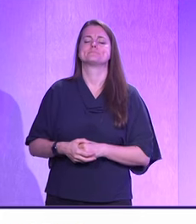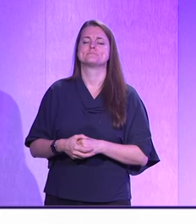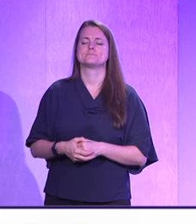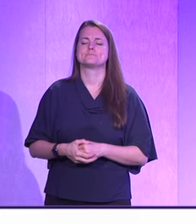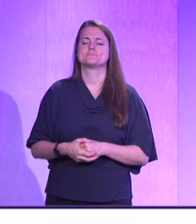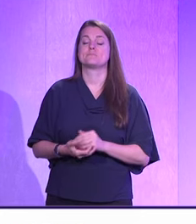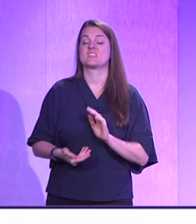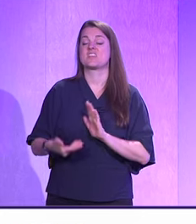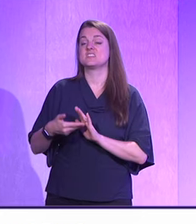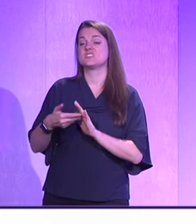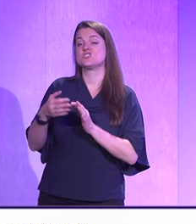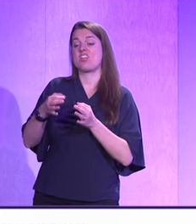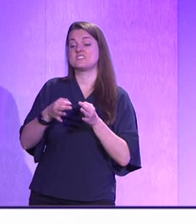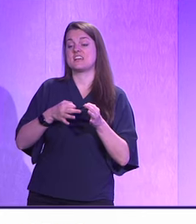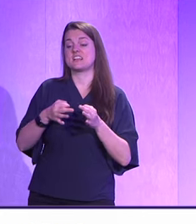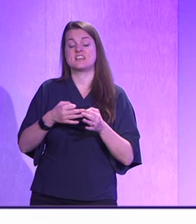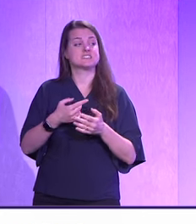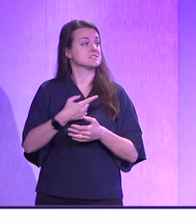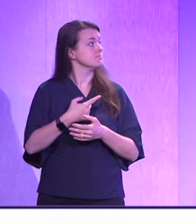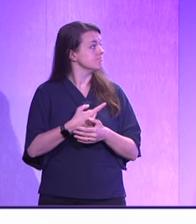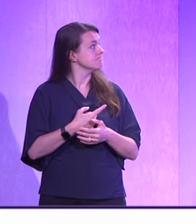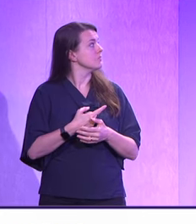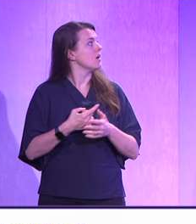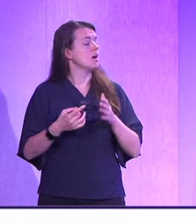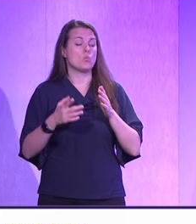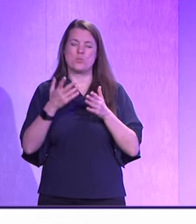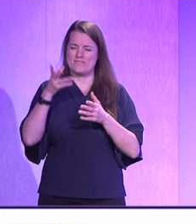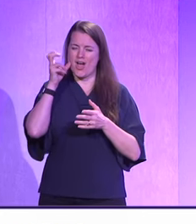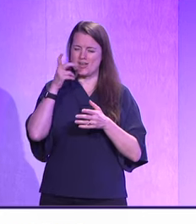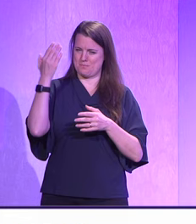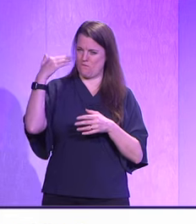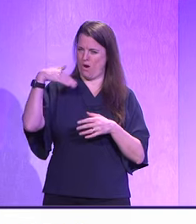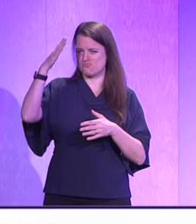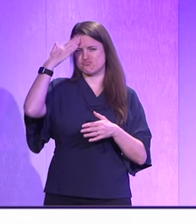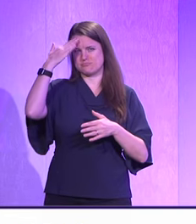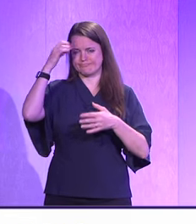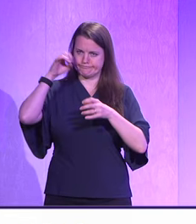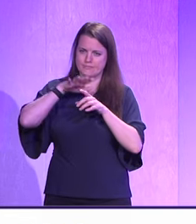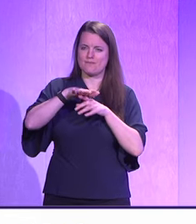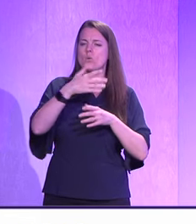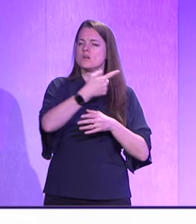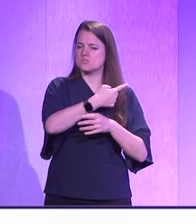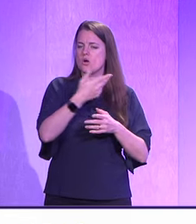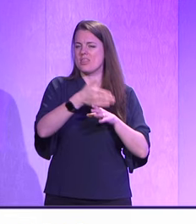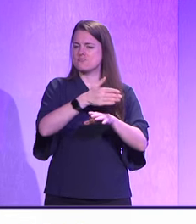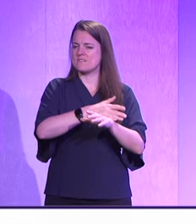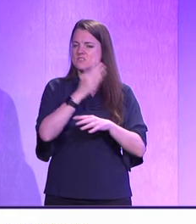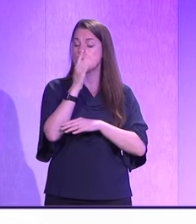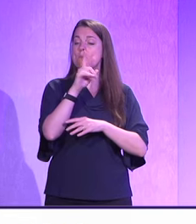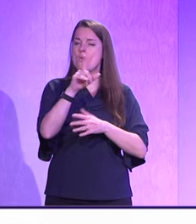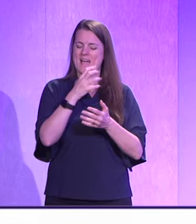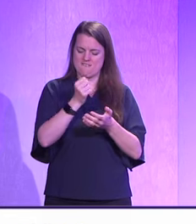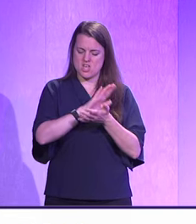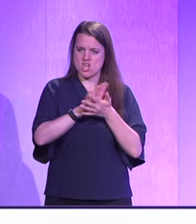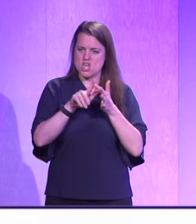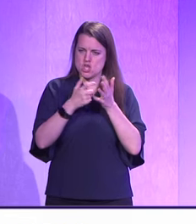there's some additional techniques from the Team Topologies community to help with this. We just heard about heuristics in the last talk. So we've got some